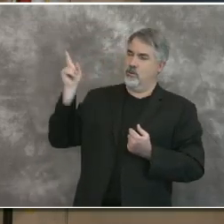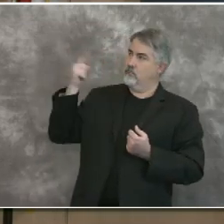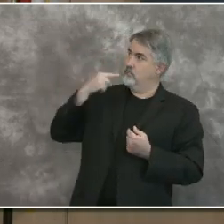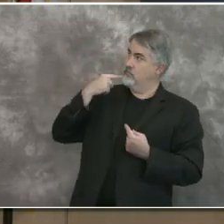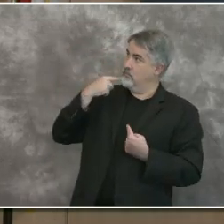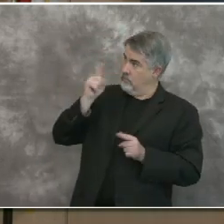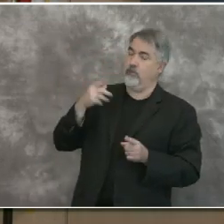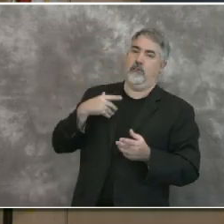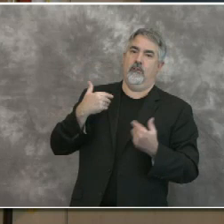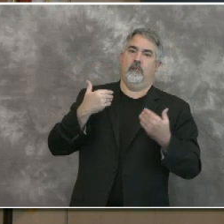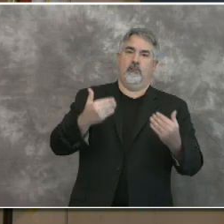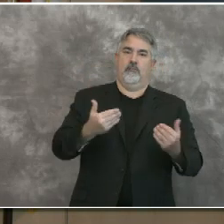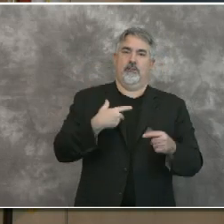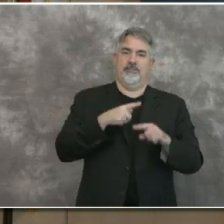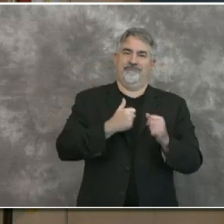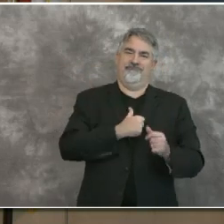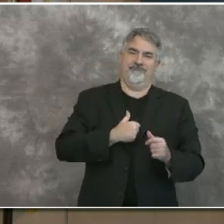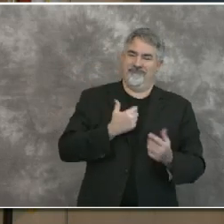Okay, next question.